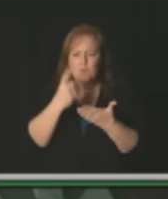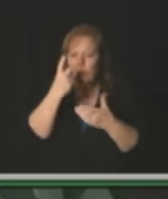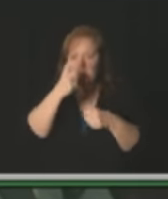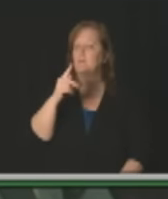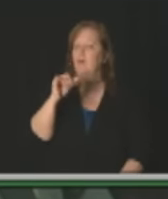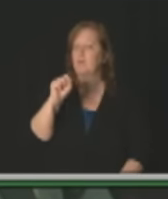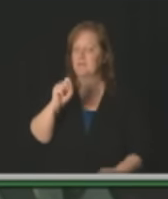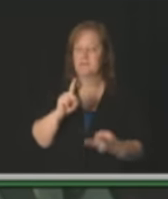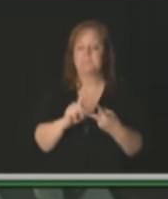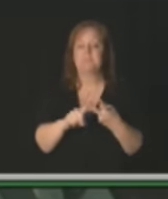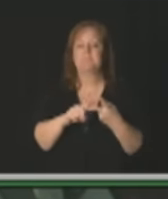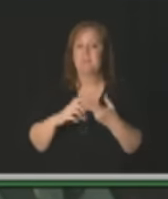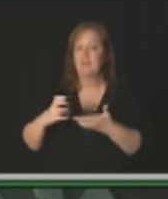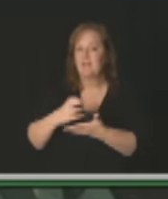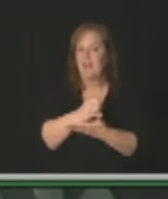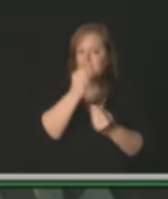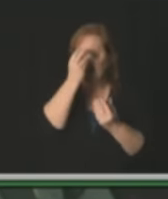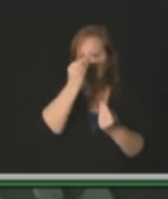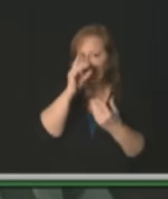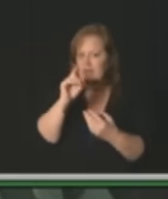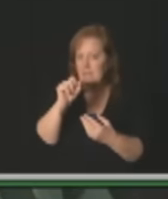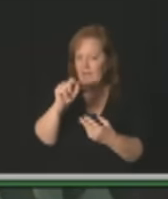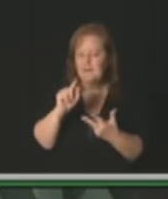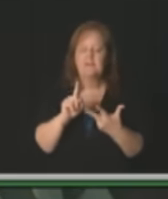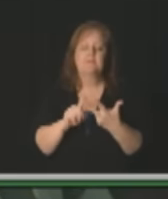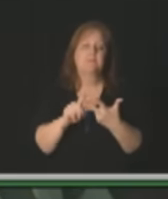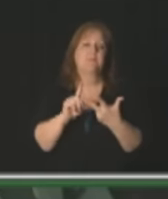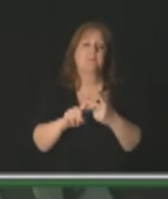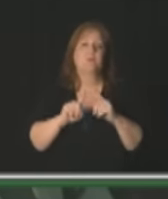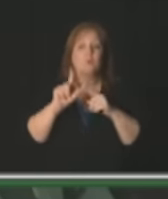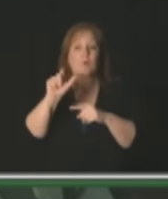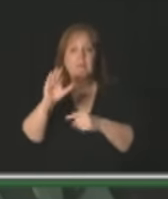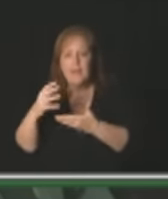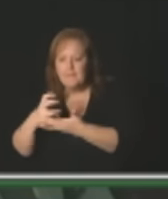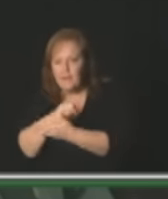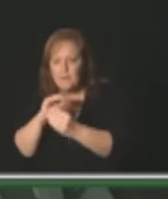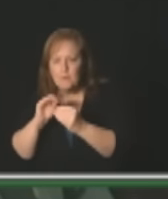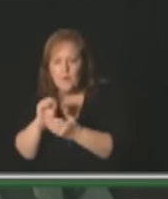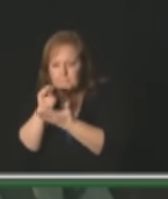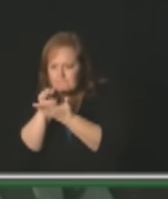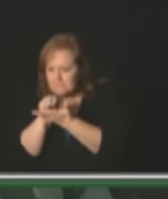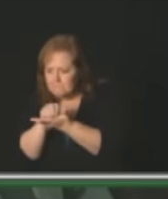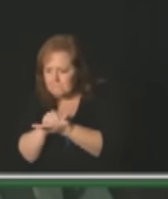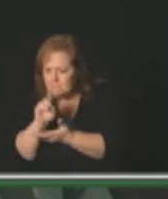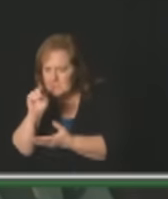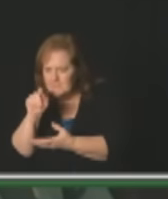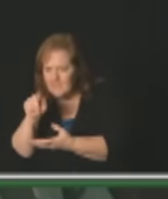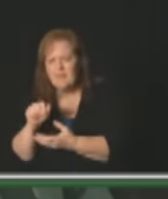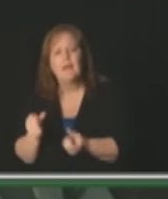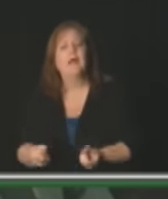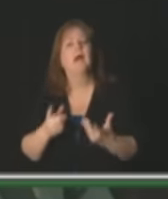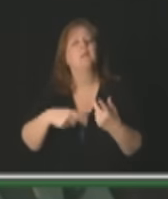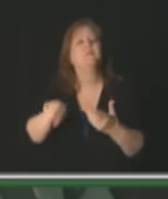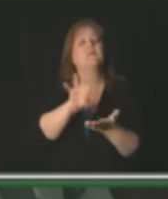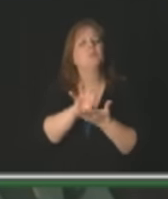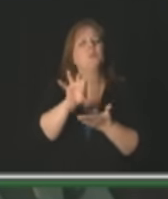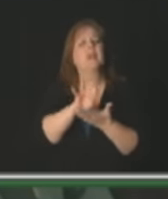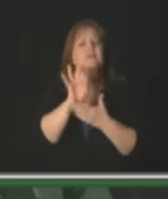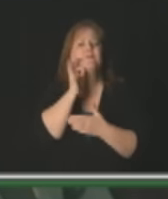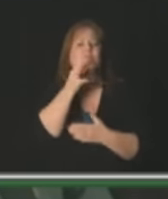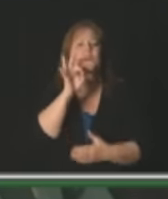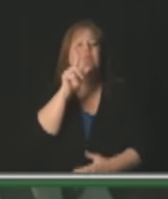my research is. Sometimes we go back to the lab and gather some more data. How many of you have counted fruit flies late at